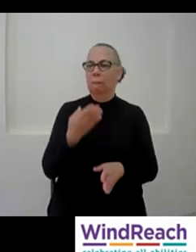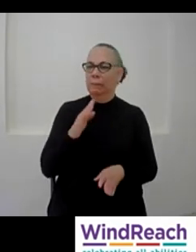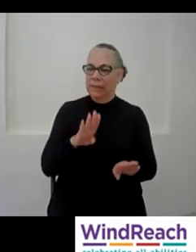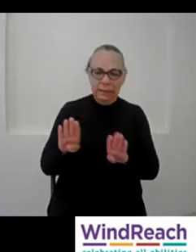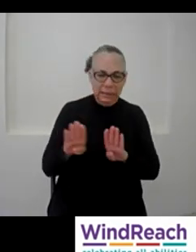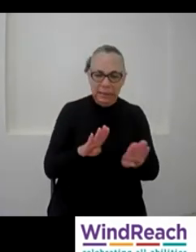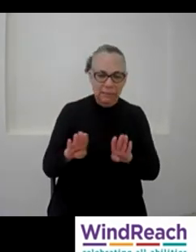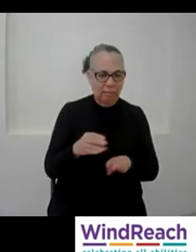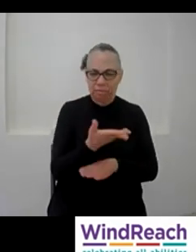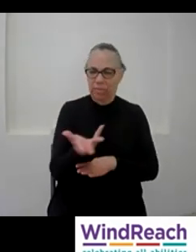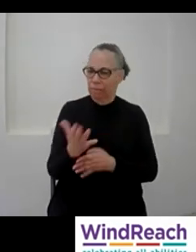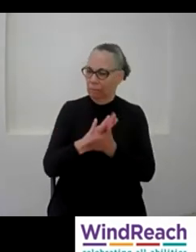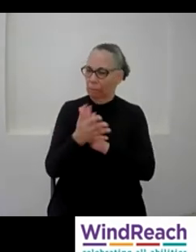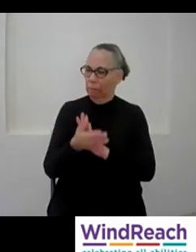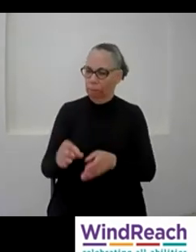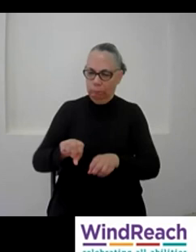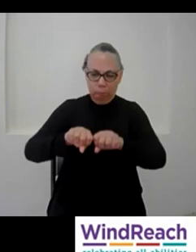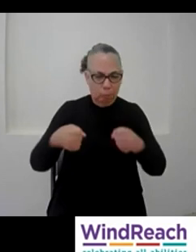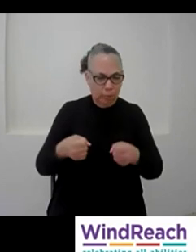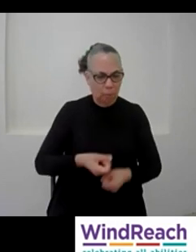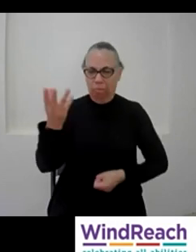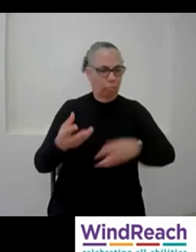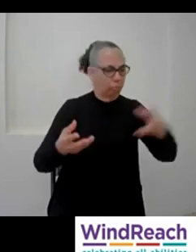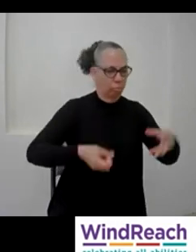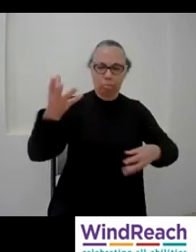getting broken, things being thrown around.